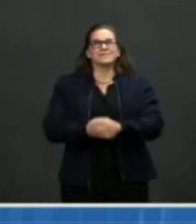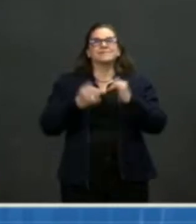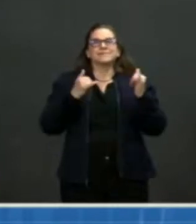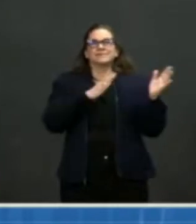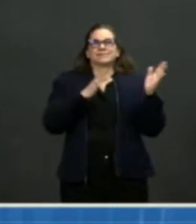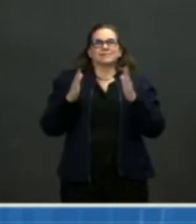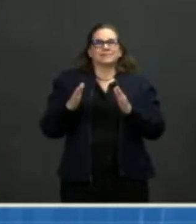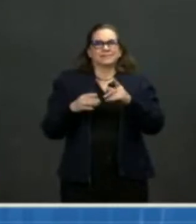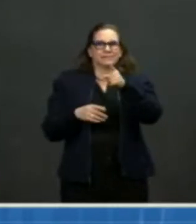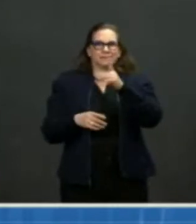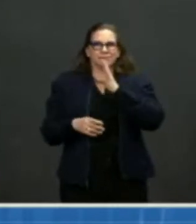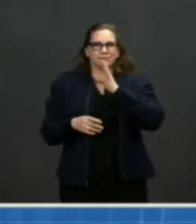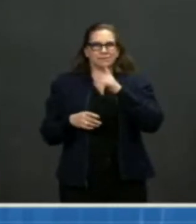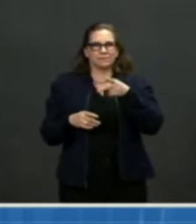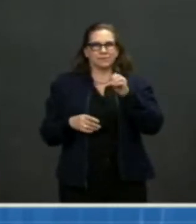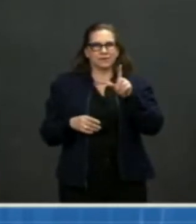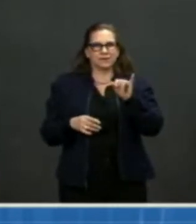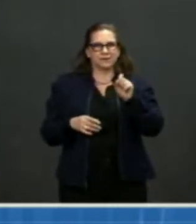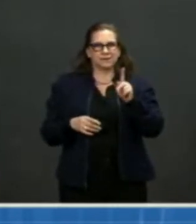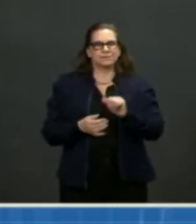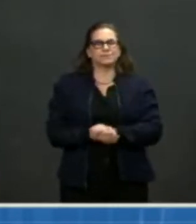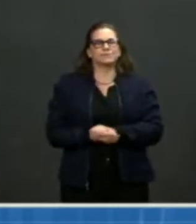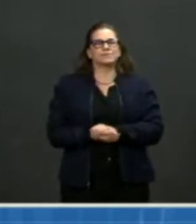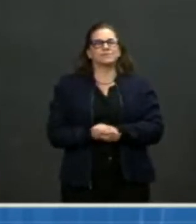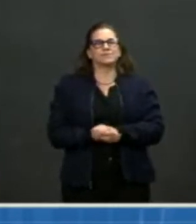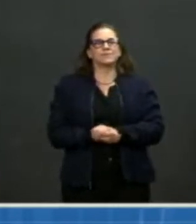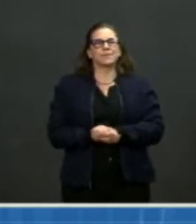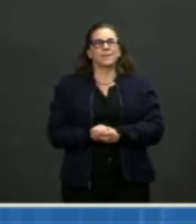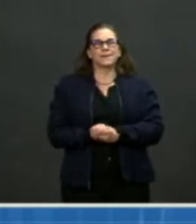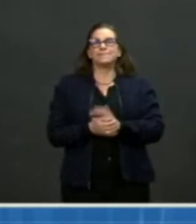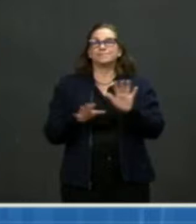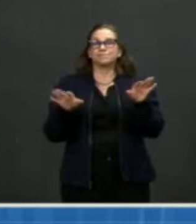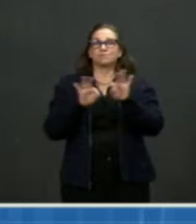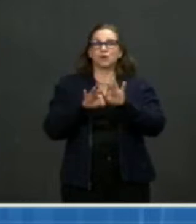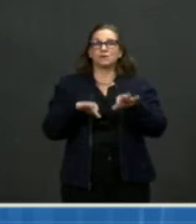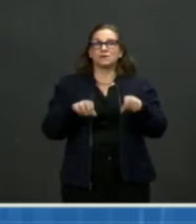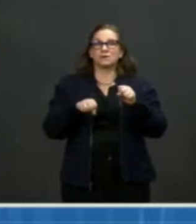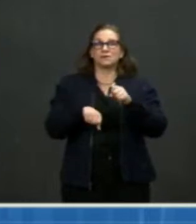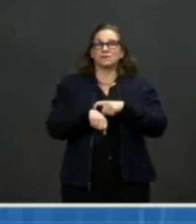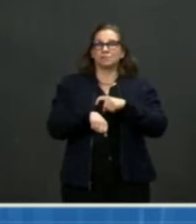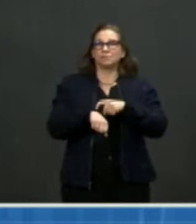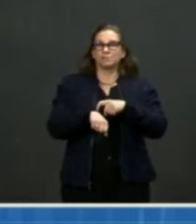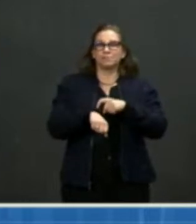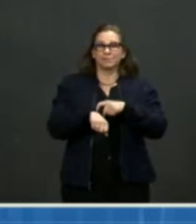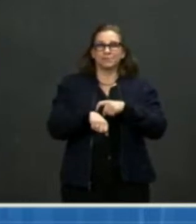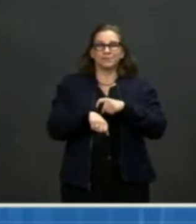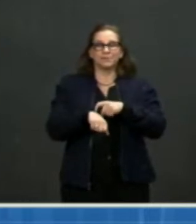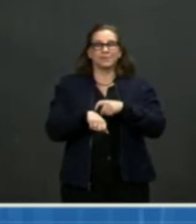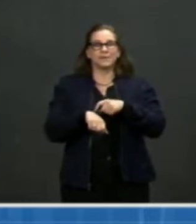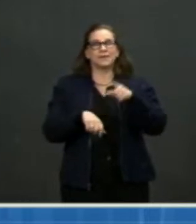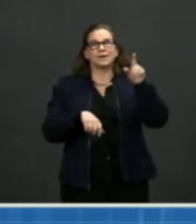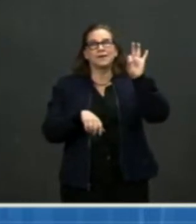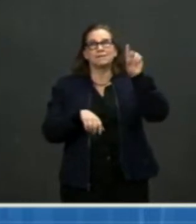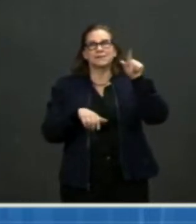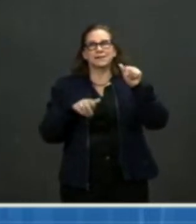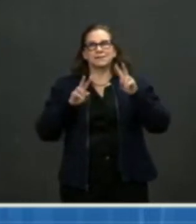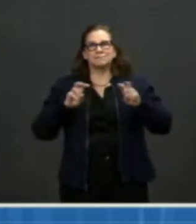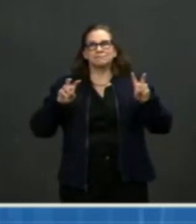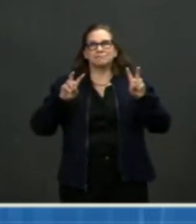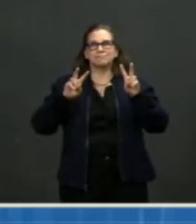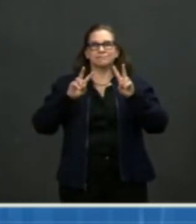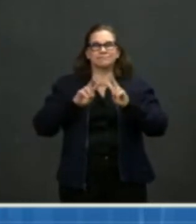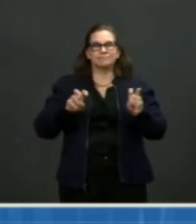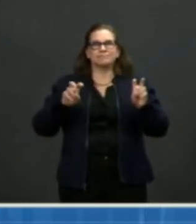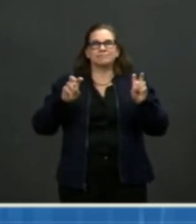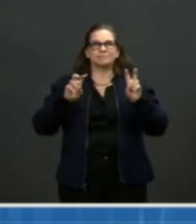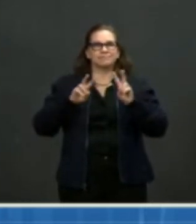why does the FDA take time to do their work? People also ask, why do you make such a point of